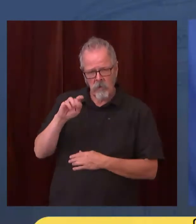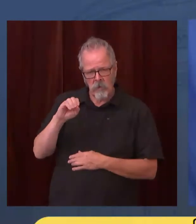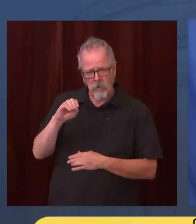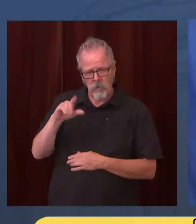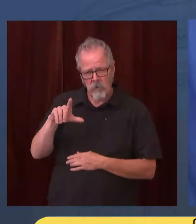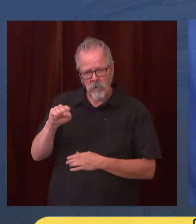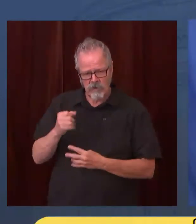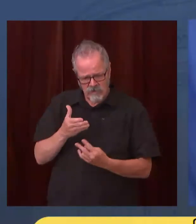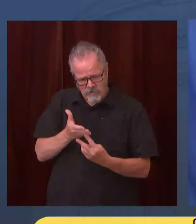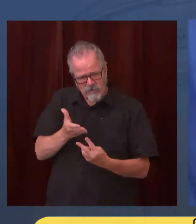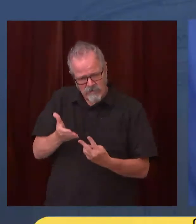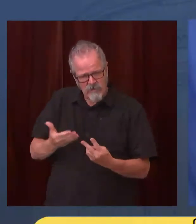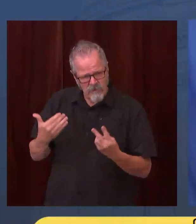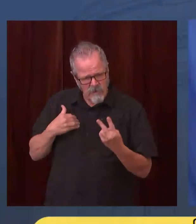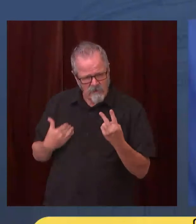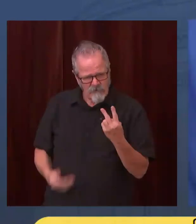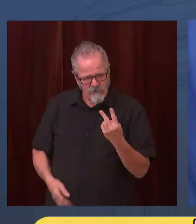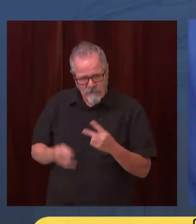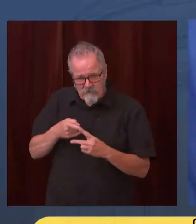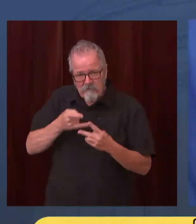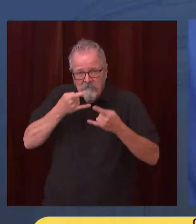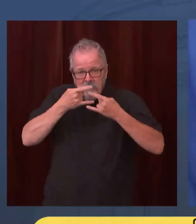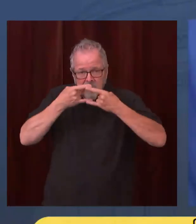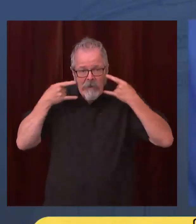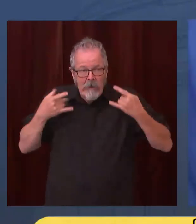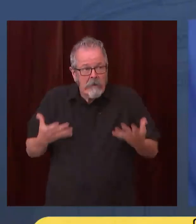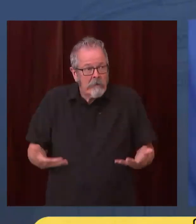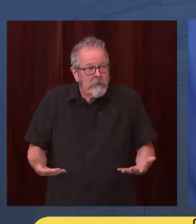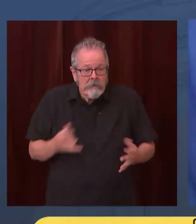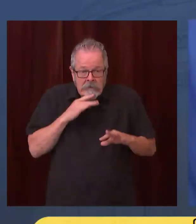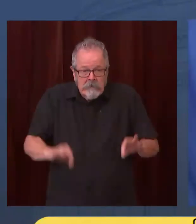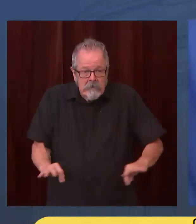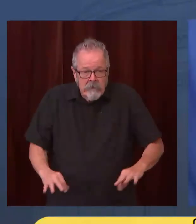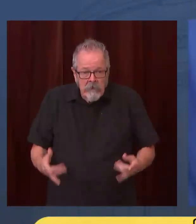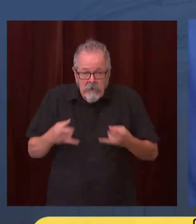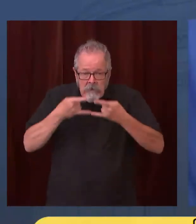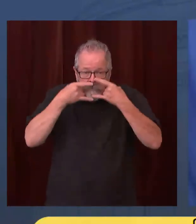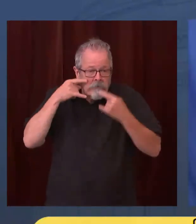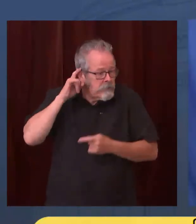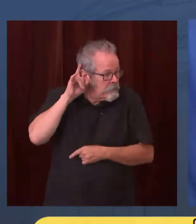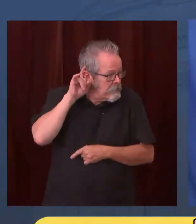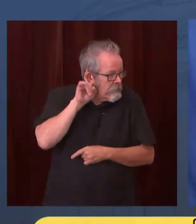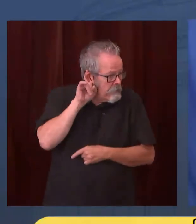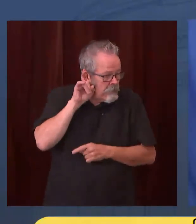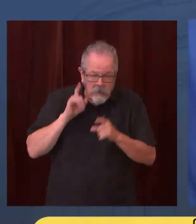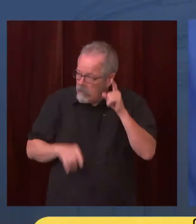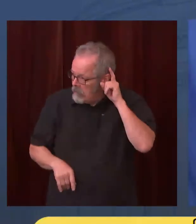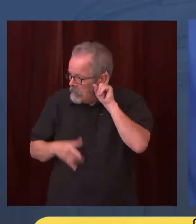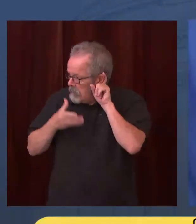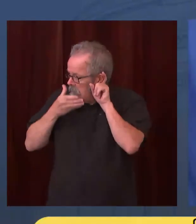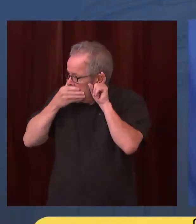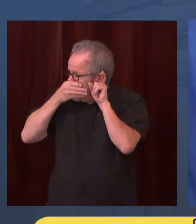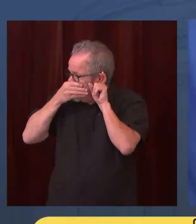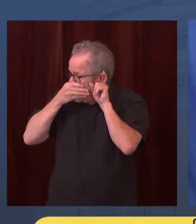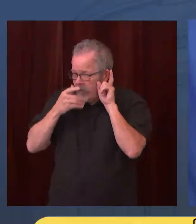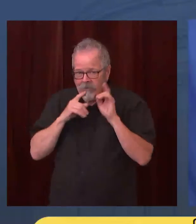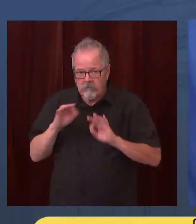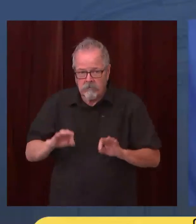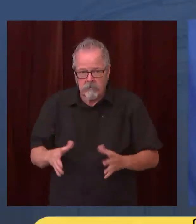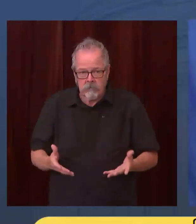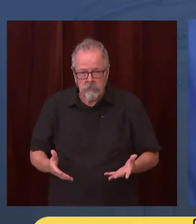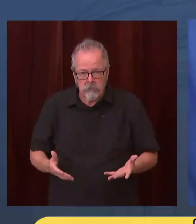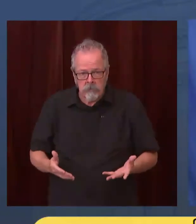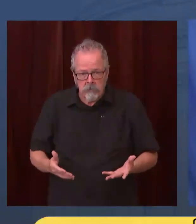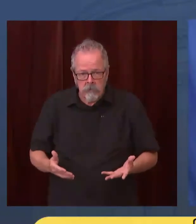and again, I wish people who were vaccinated didn't have to put a mask on. But, and they are